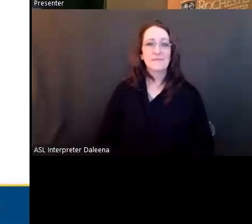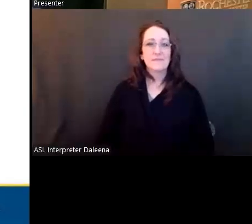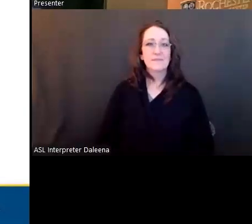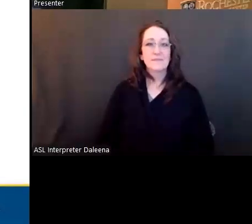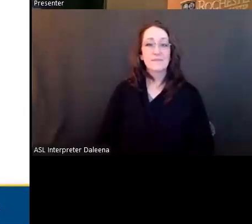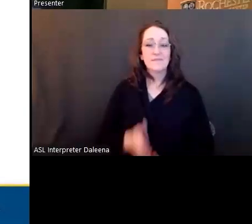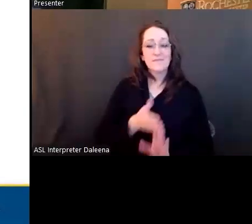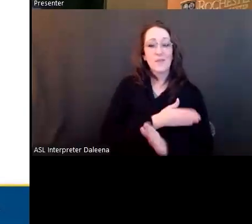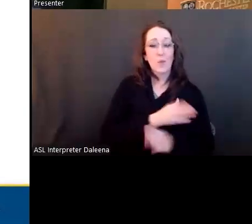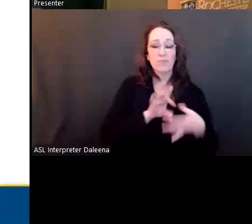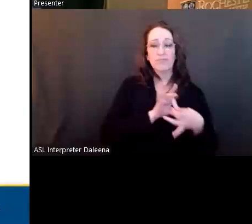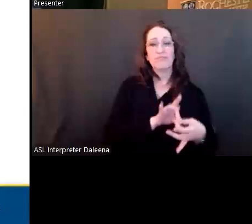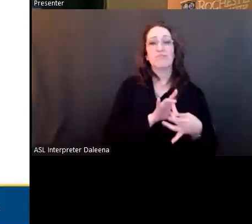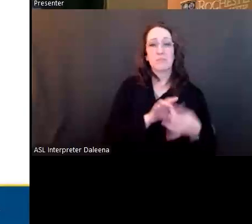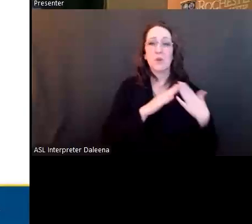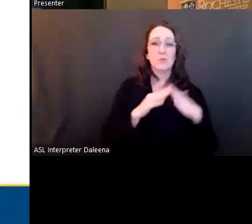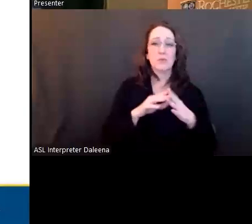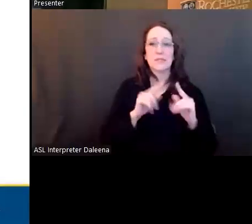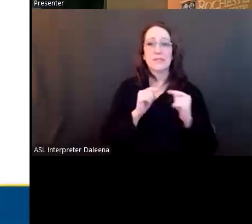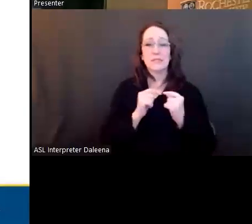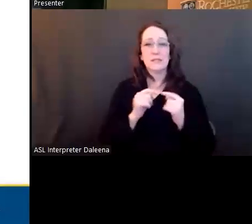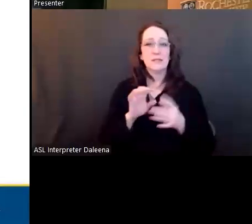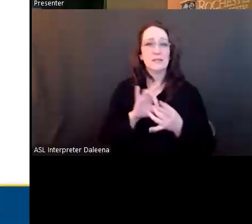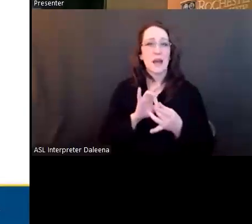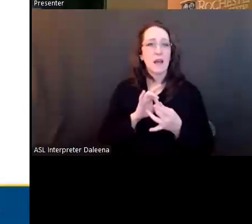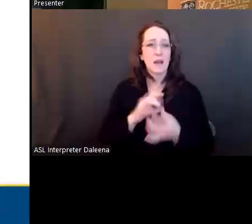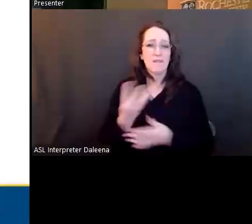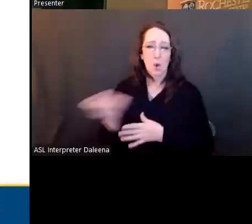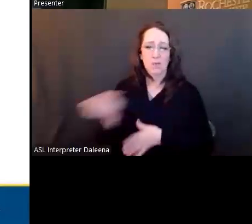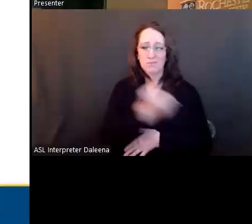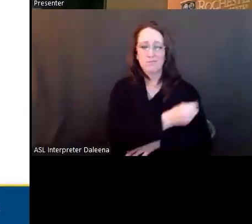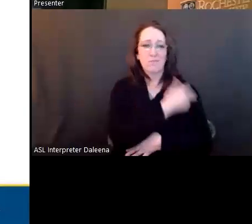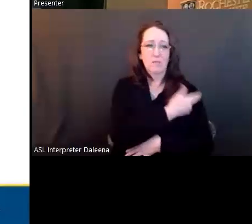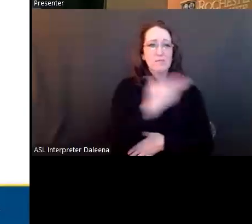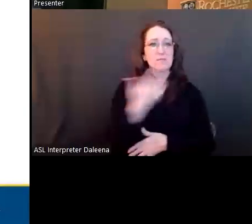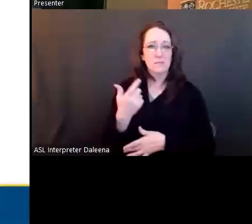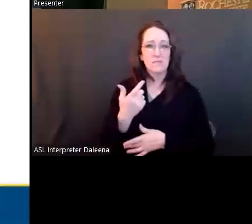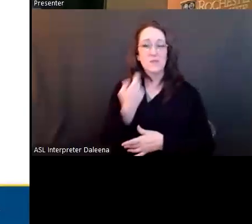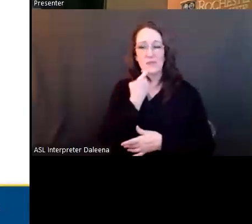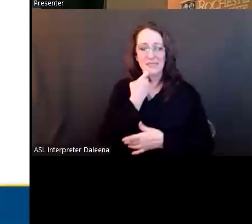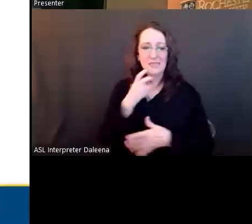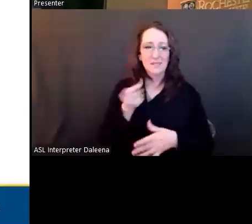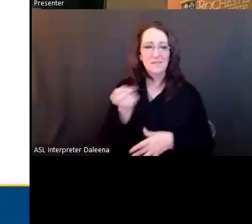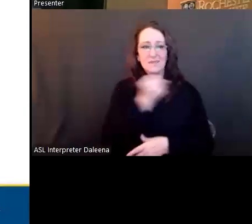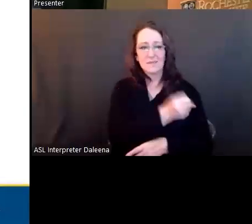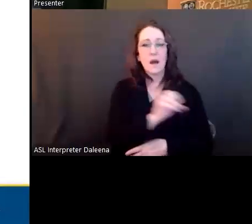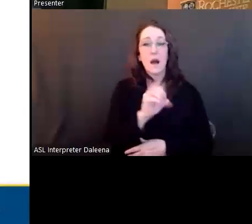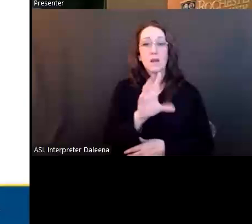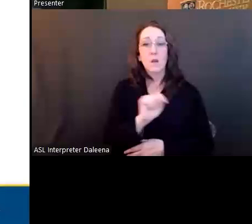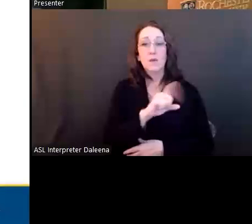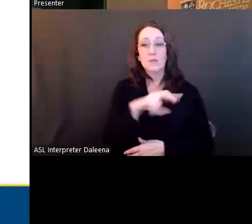Prior to her enrollment with Community Ties, she had about 4 psychiatric hospitalizations, and her most recent admission was October of